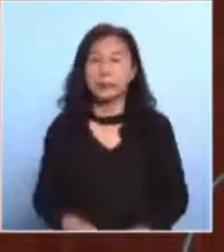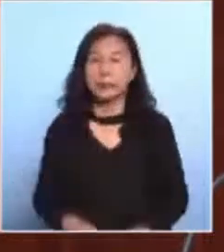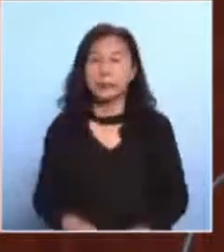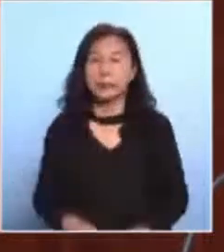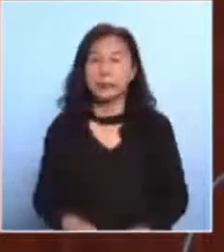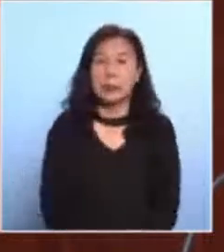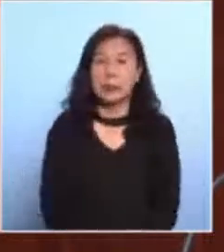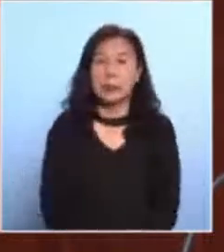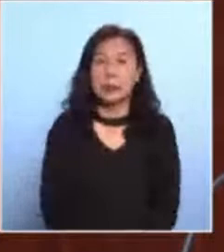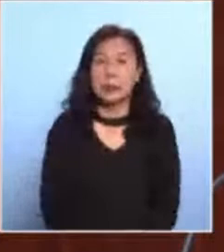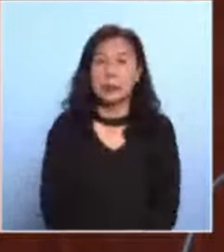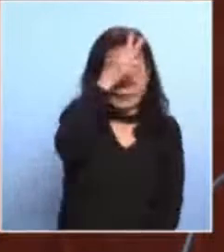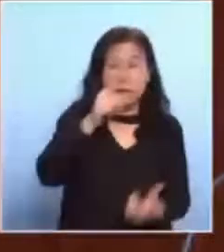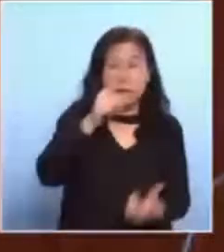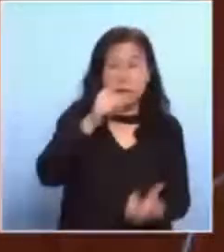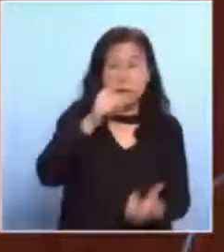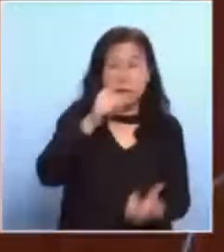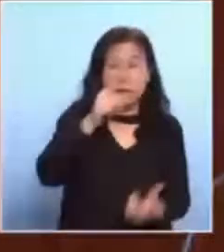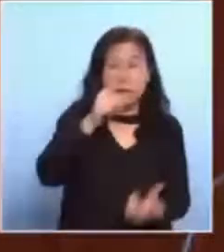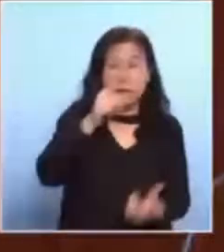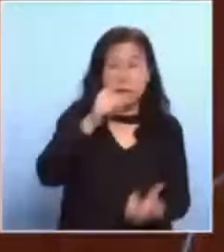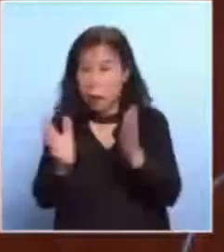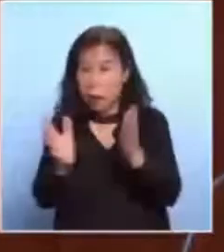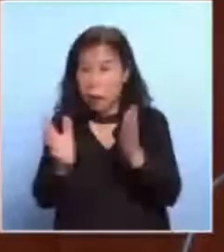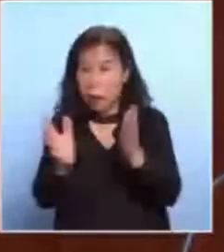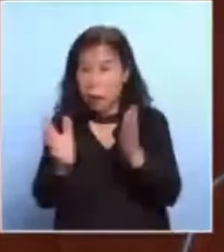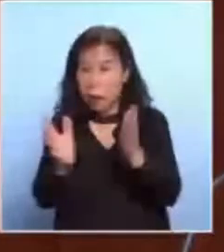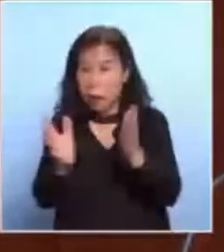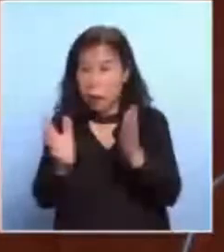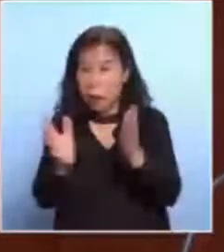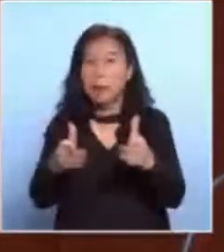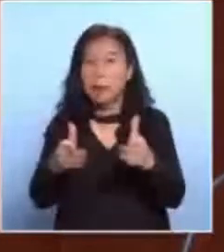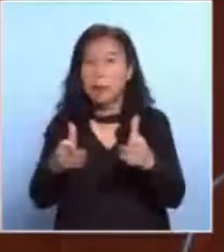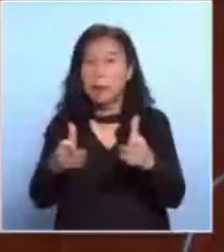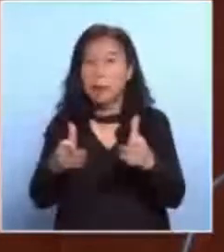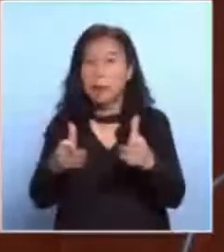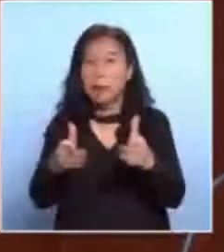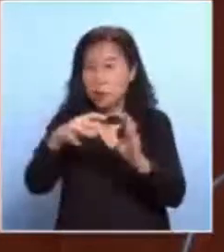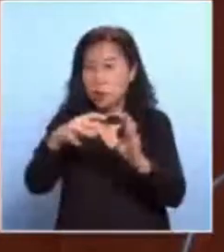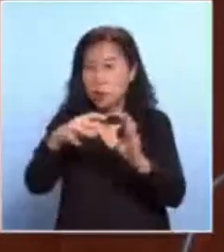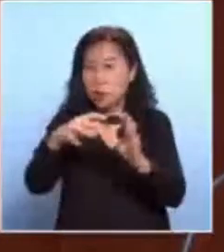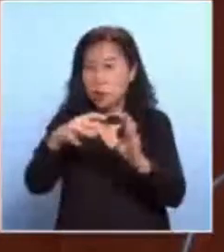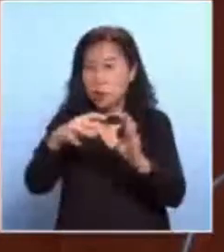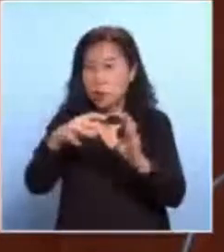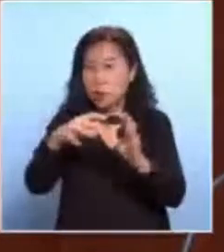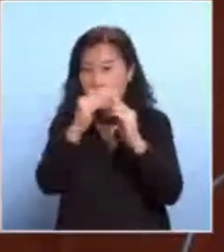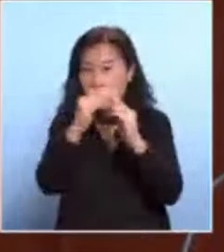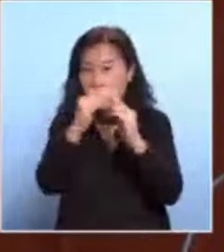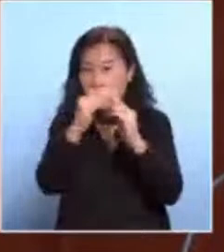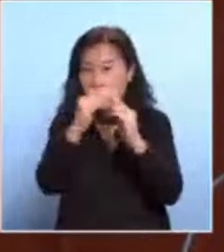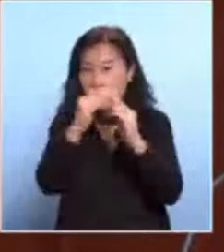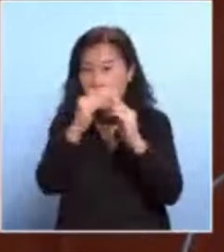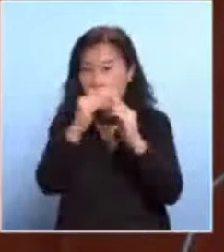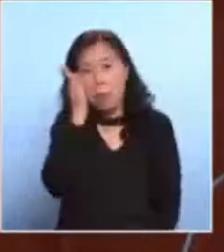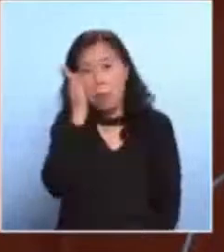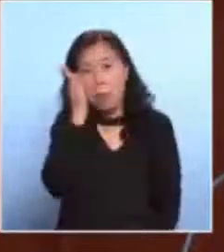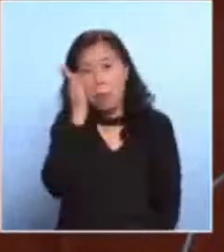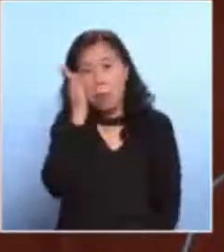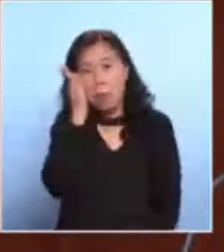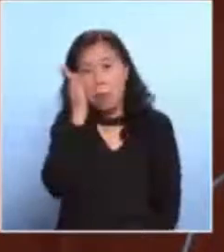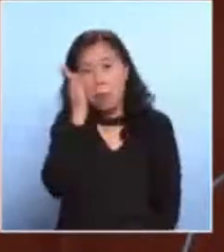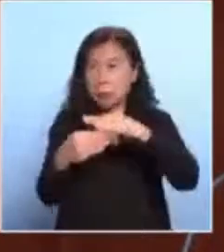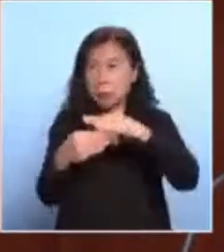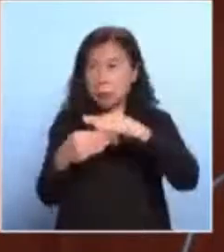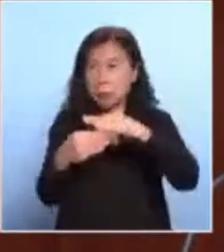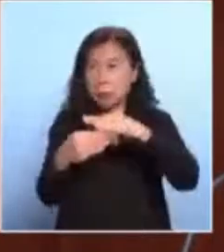the government, the business sector, and the community, focused support will be given to junior secondary students from underprivileged families,